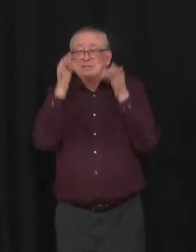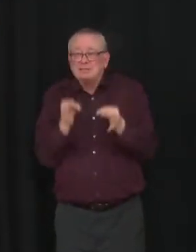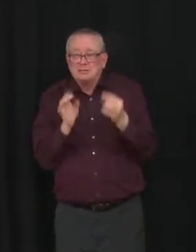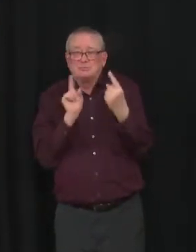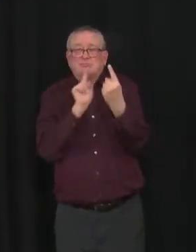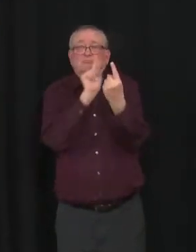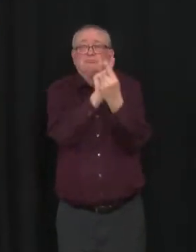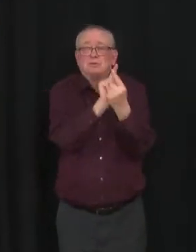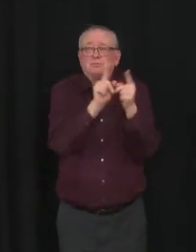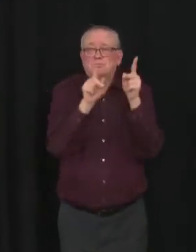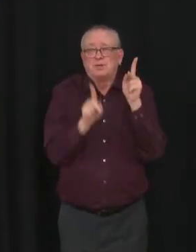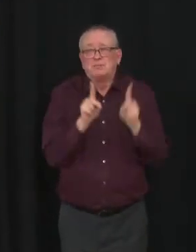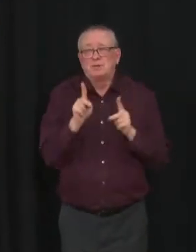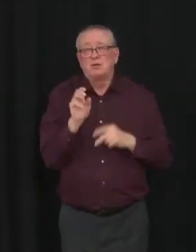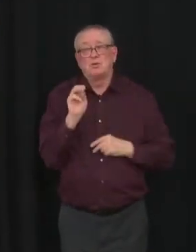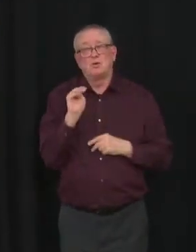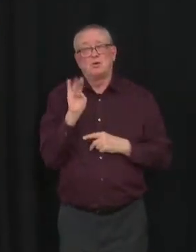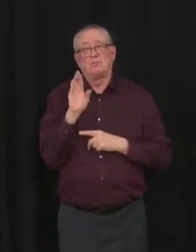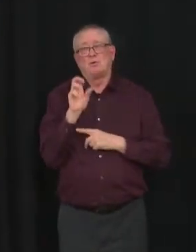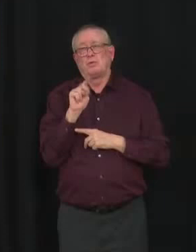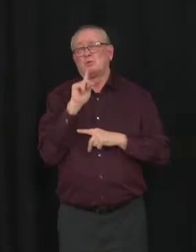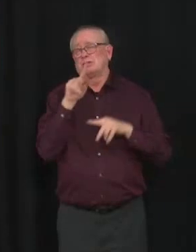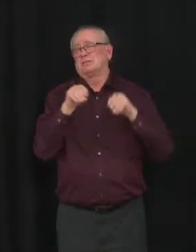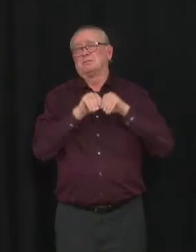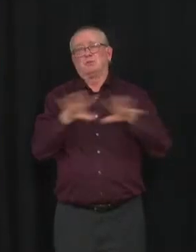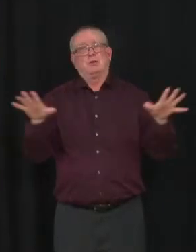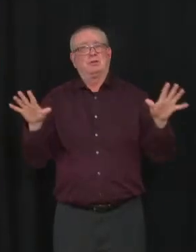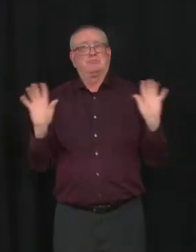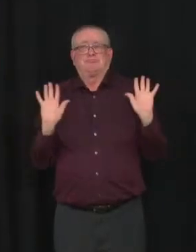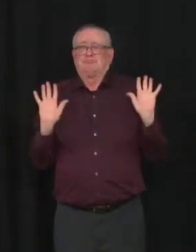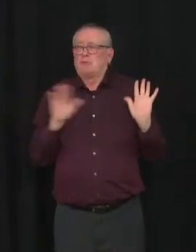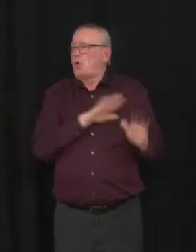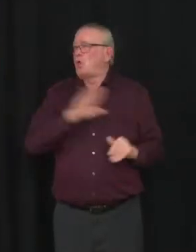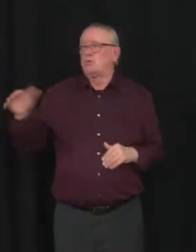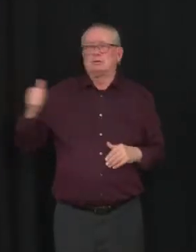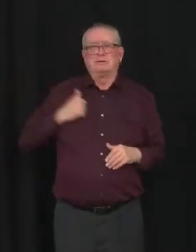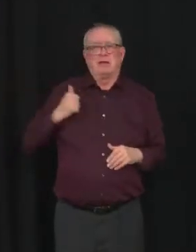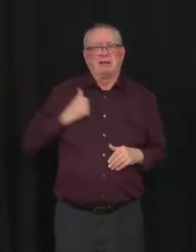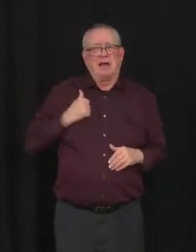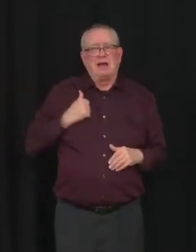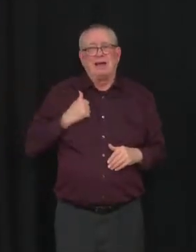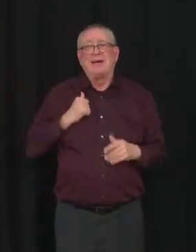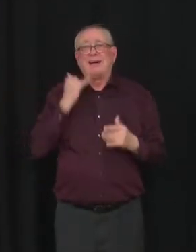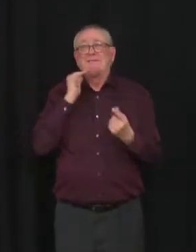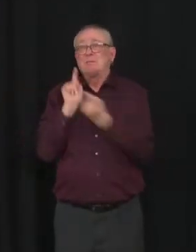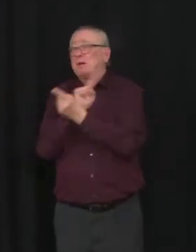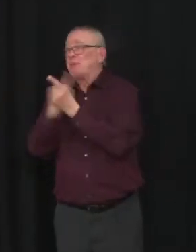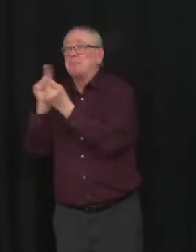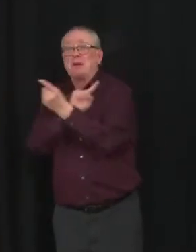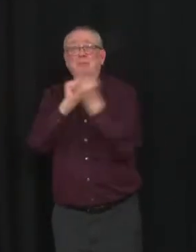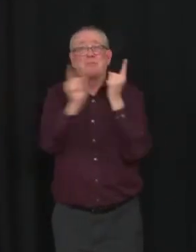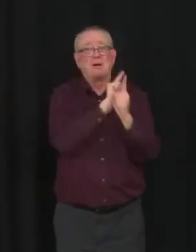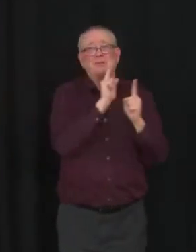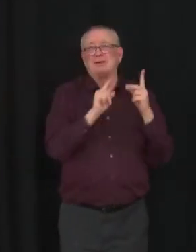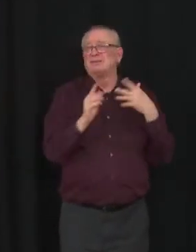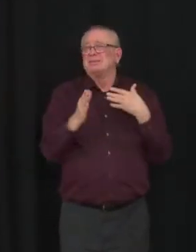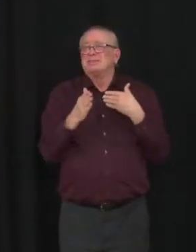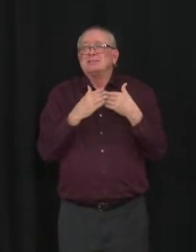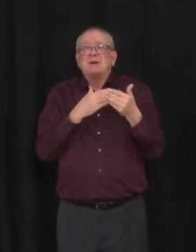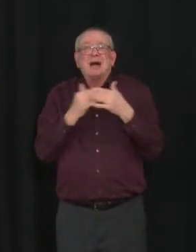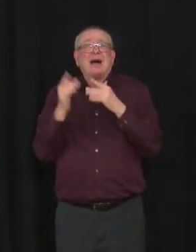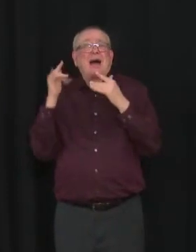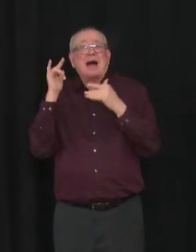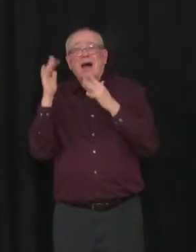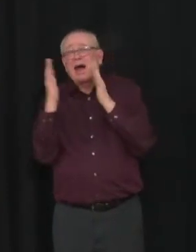is spreading across the country, and the more people we're in contact with, whether that's by moving through airports, whether